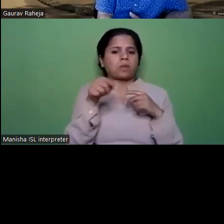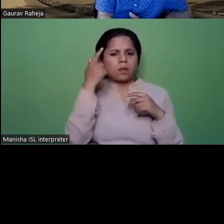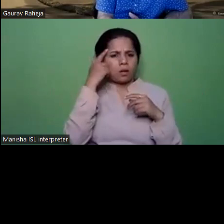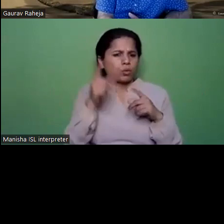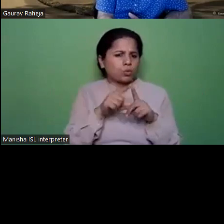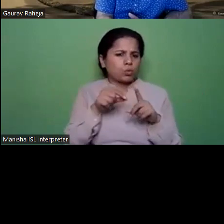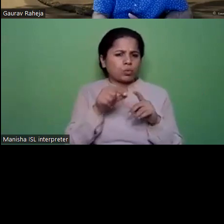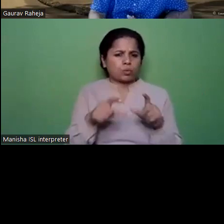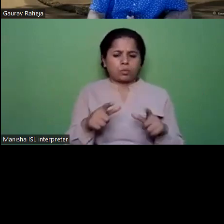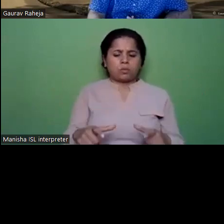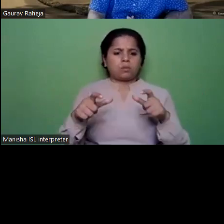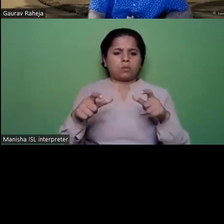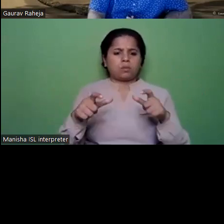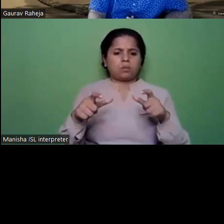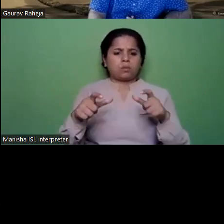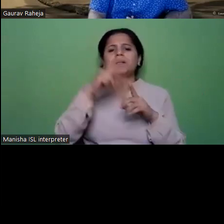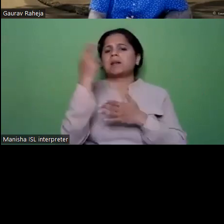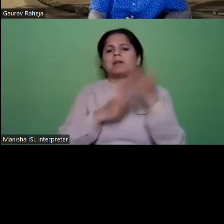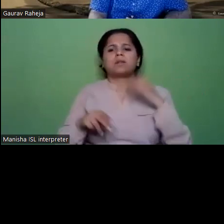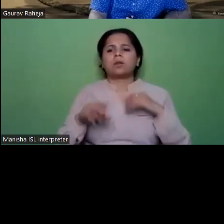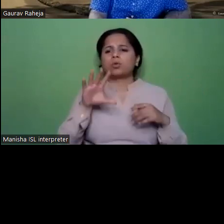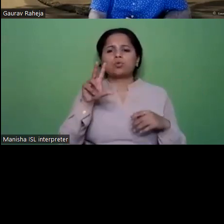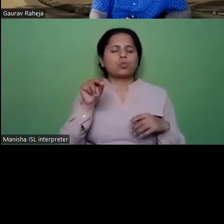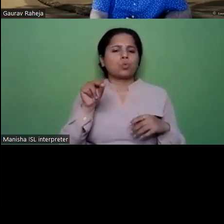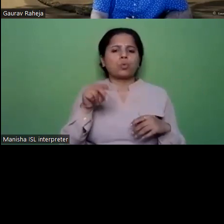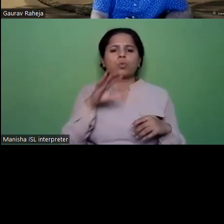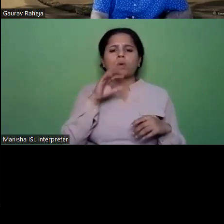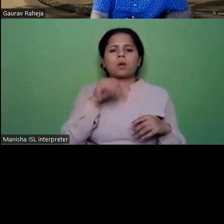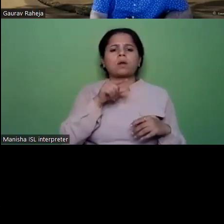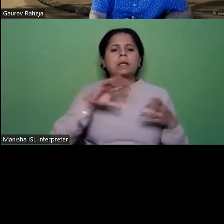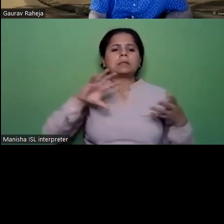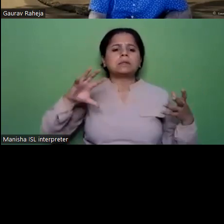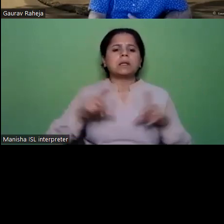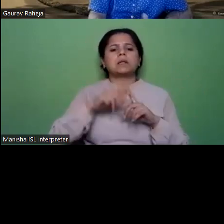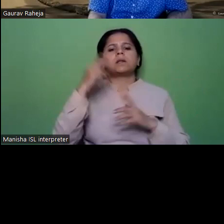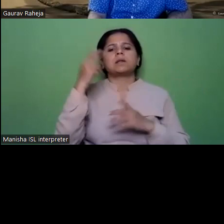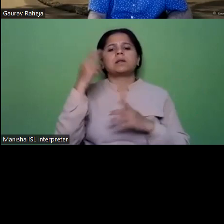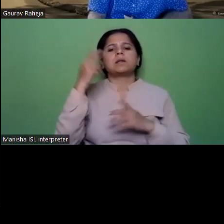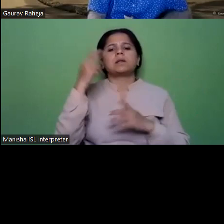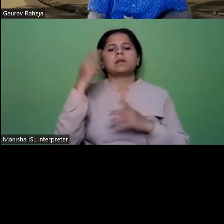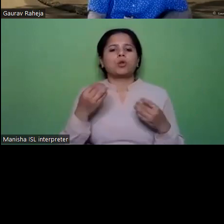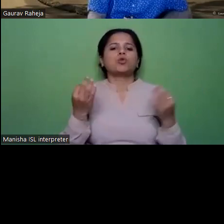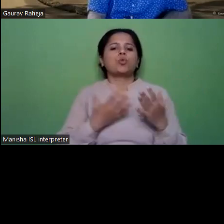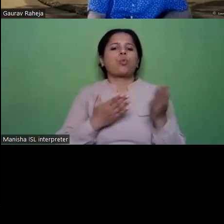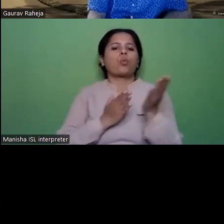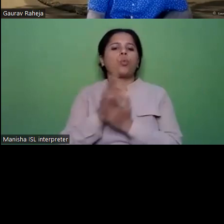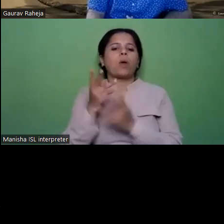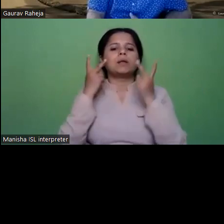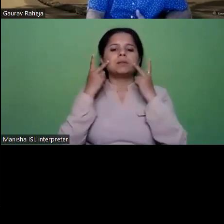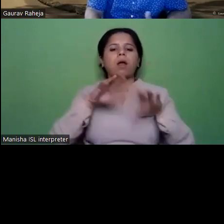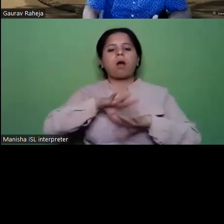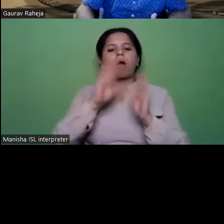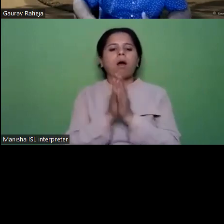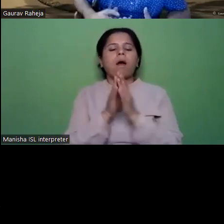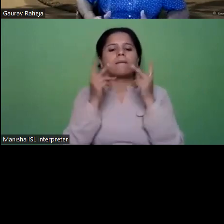or not too much of a design, but it's minimizing design also by providing a new way of looking at the whole match.